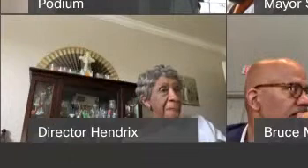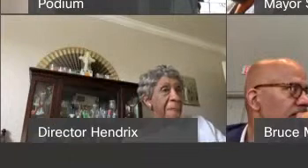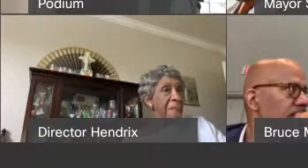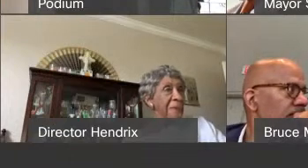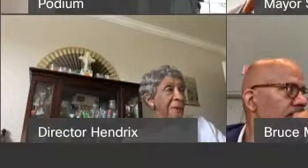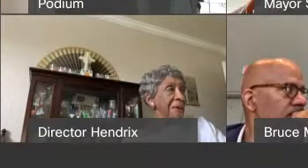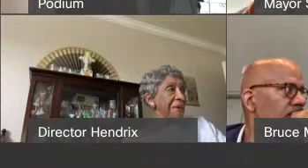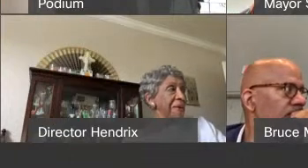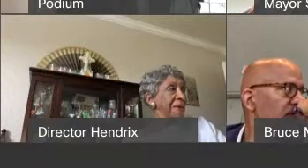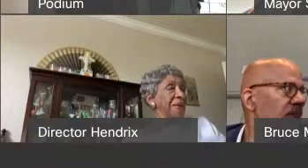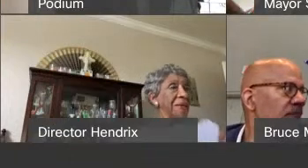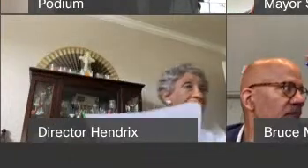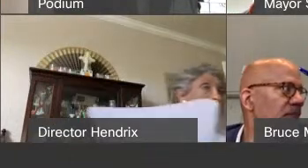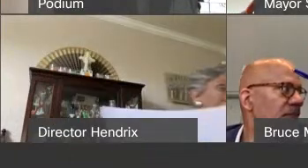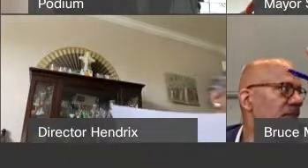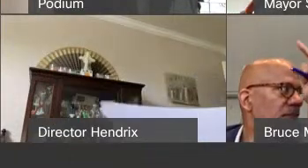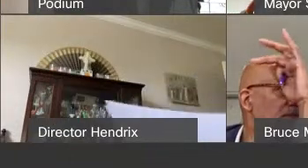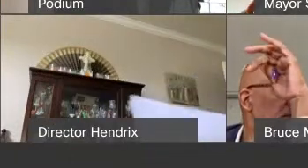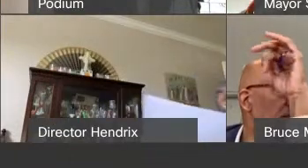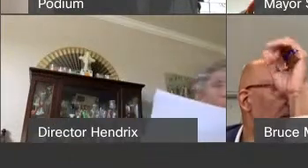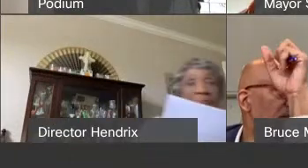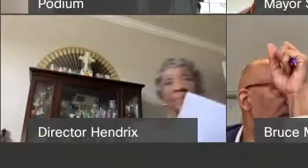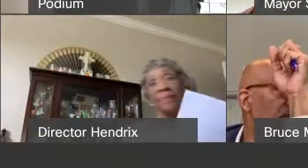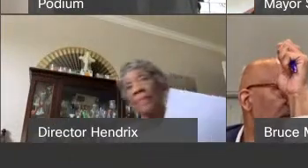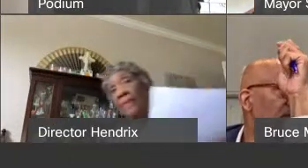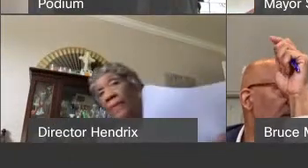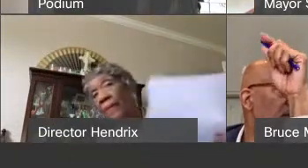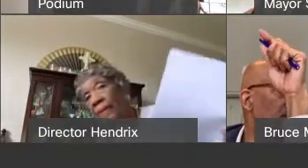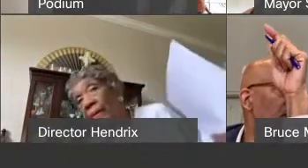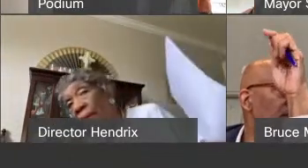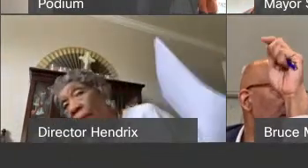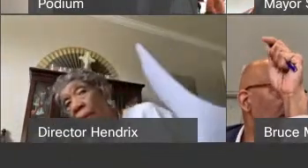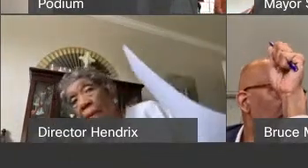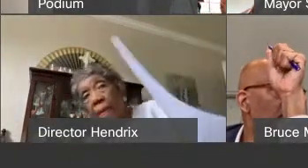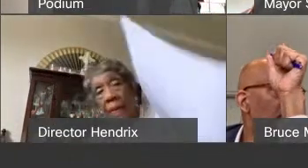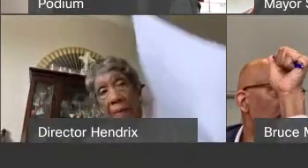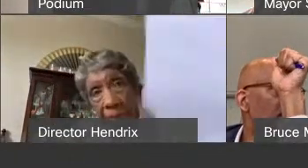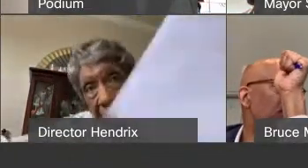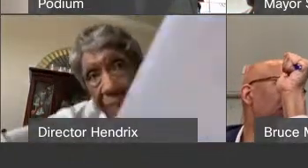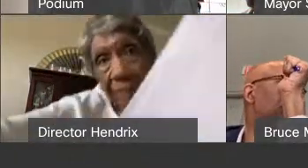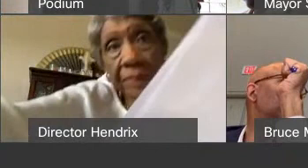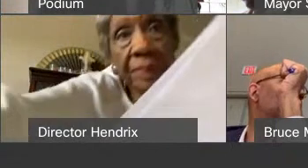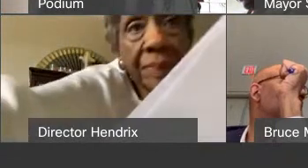So Director Wright, we're talking about the property at Canis, at the corner of Canis and Bowman. Is that the?